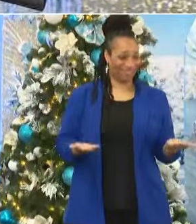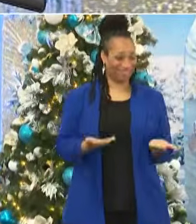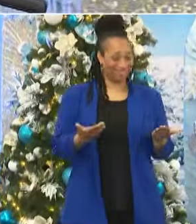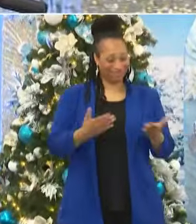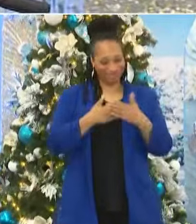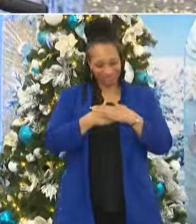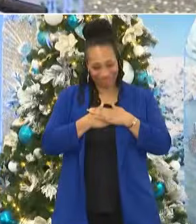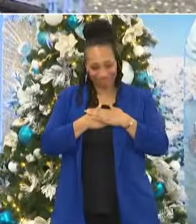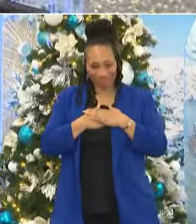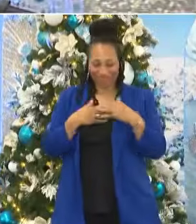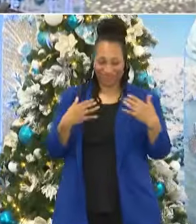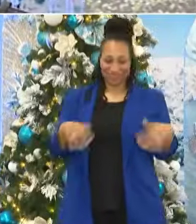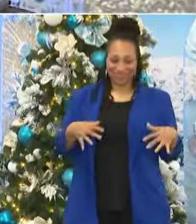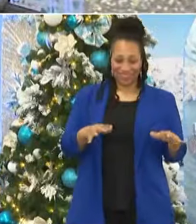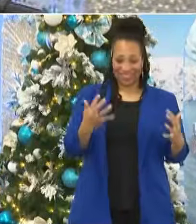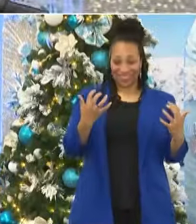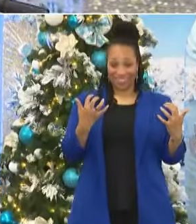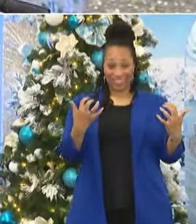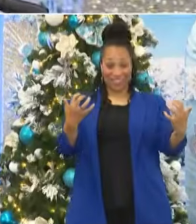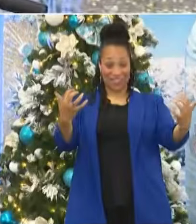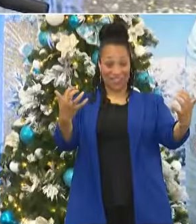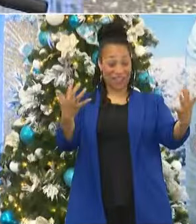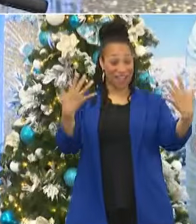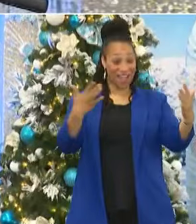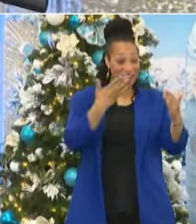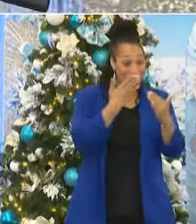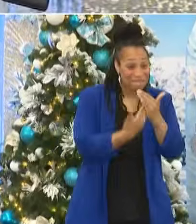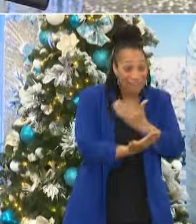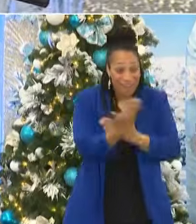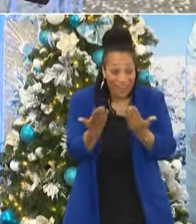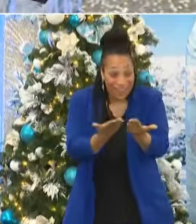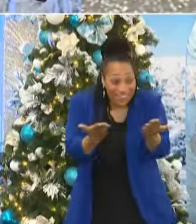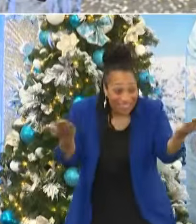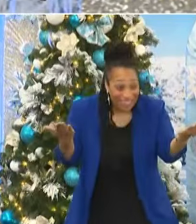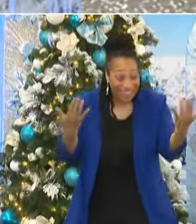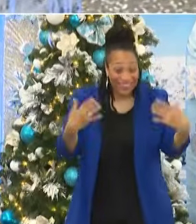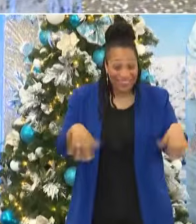Well, good morning, everyone.